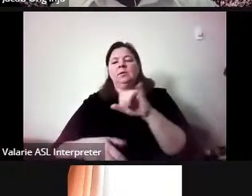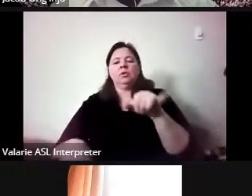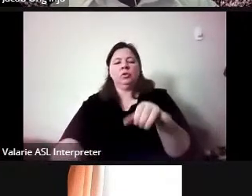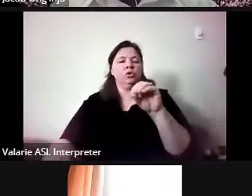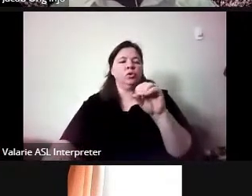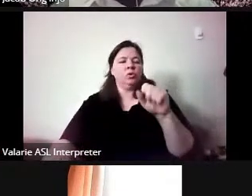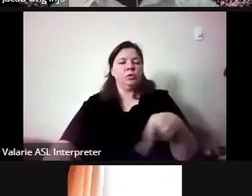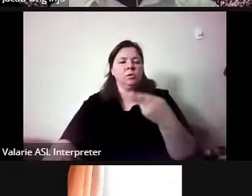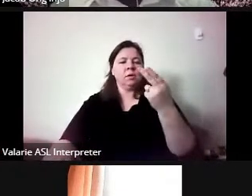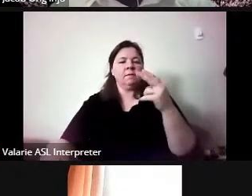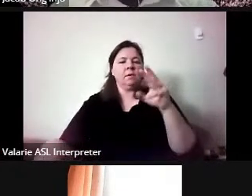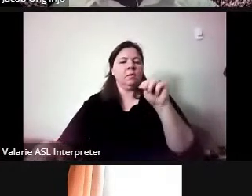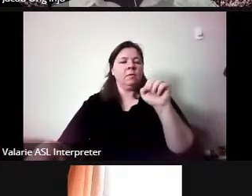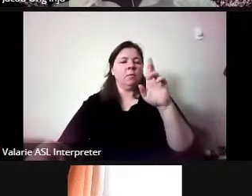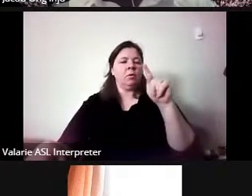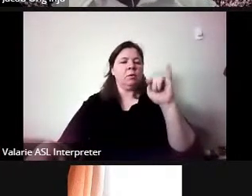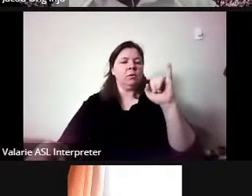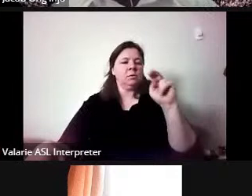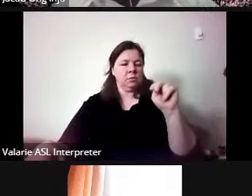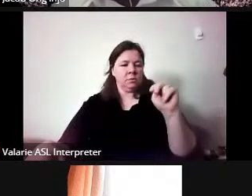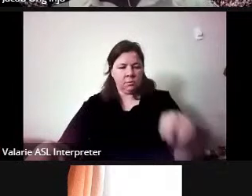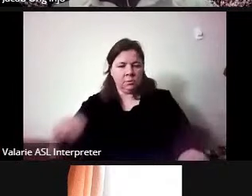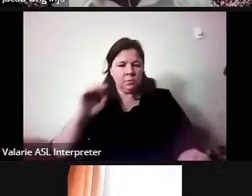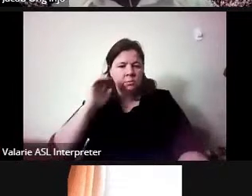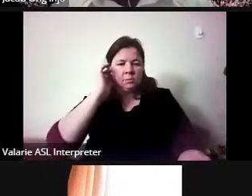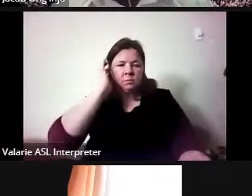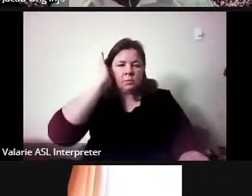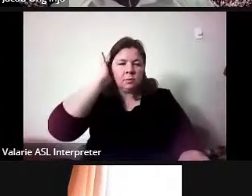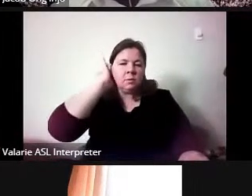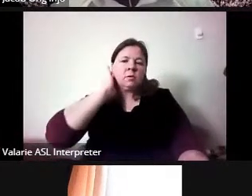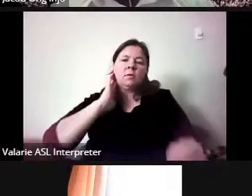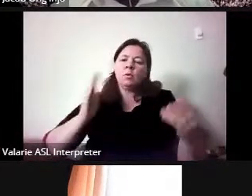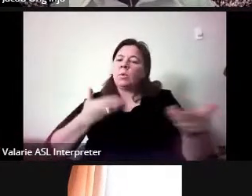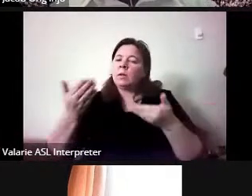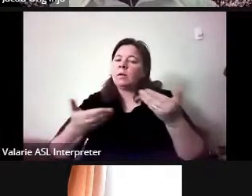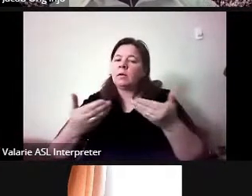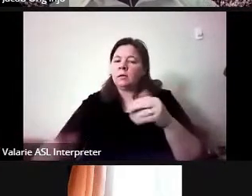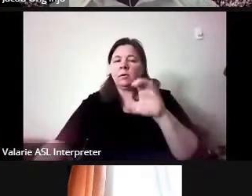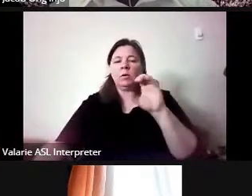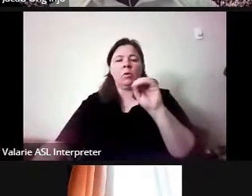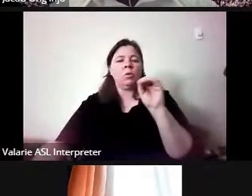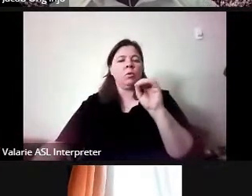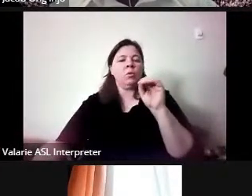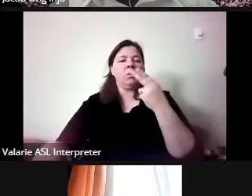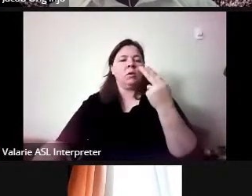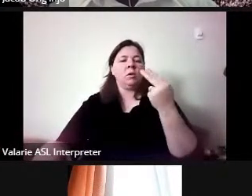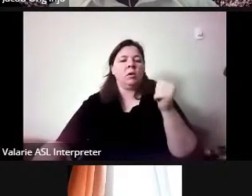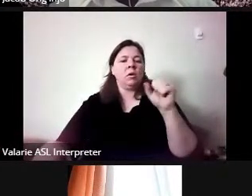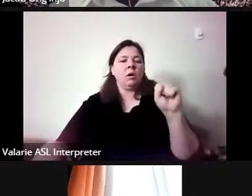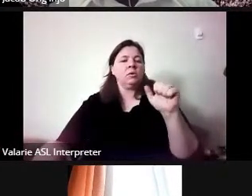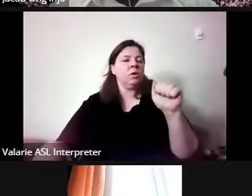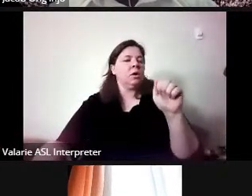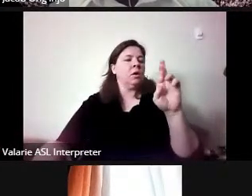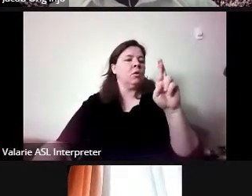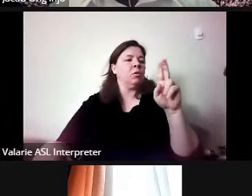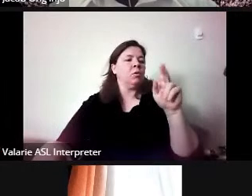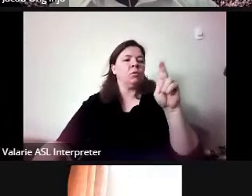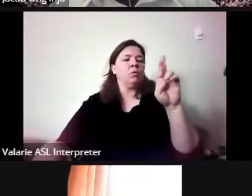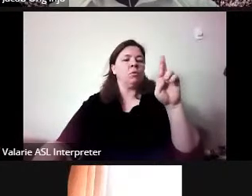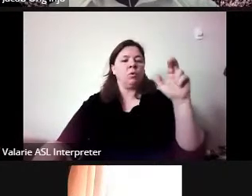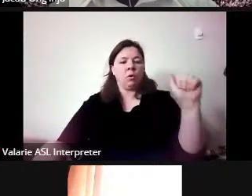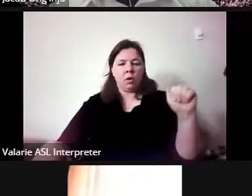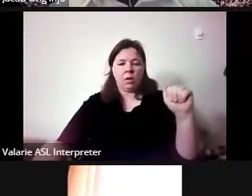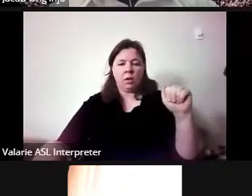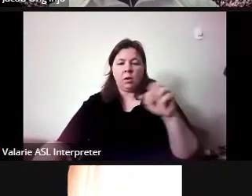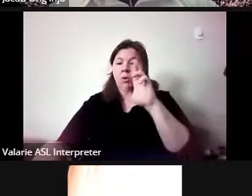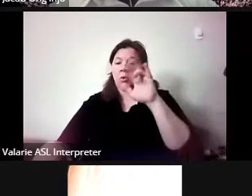you. Moan Reddy, welcome to you as well. Harsh, Aurora, welcome to you. Brian and